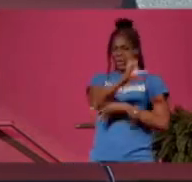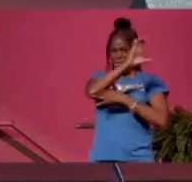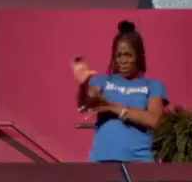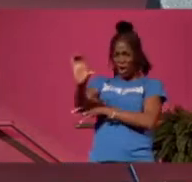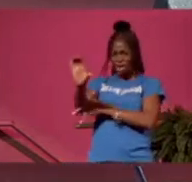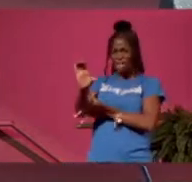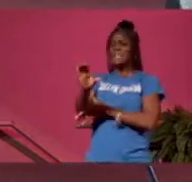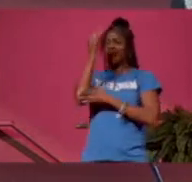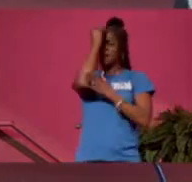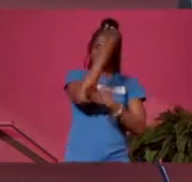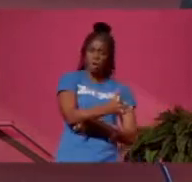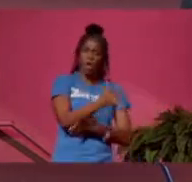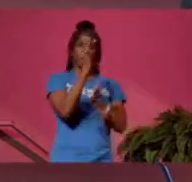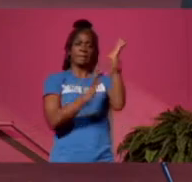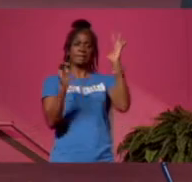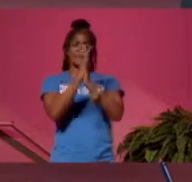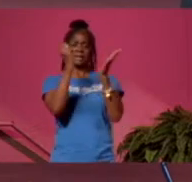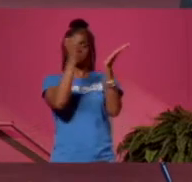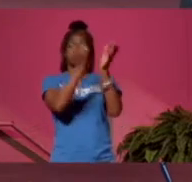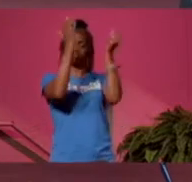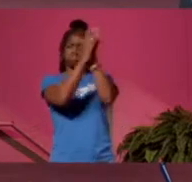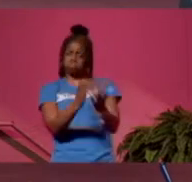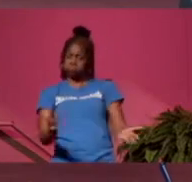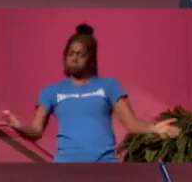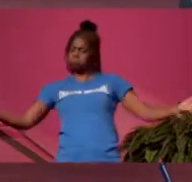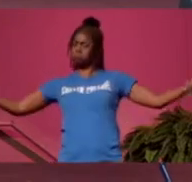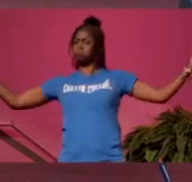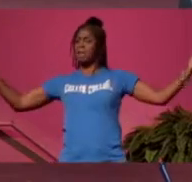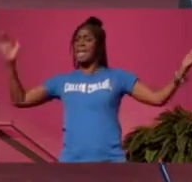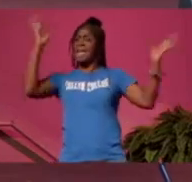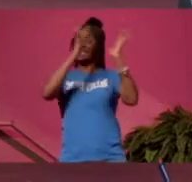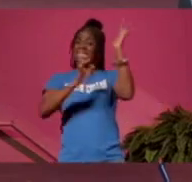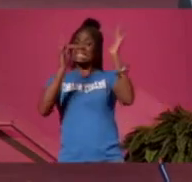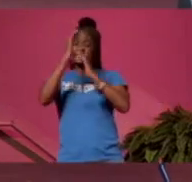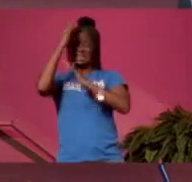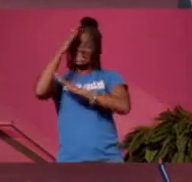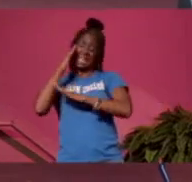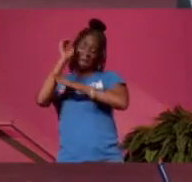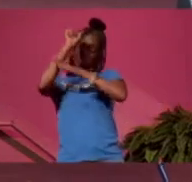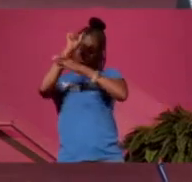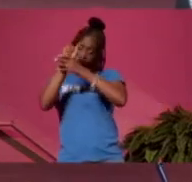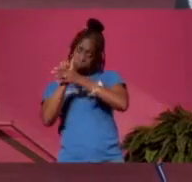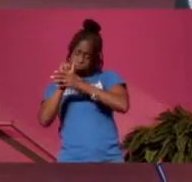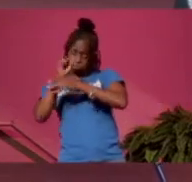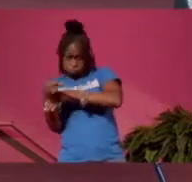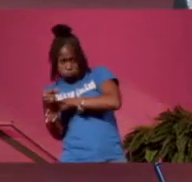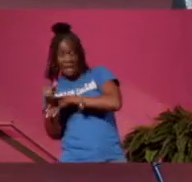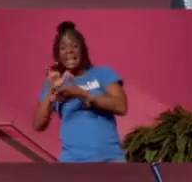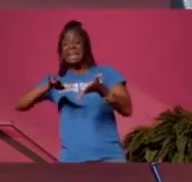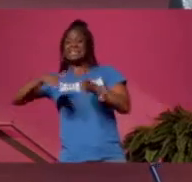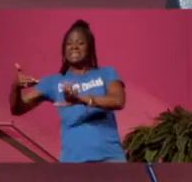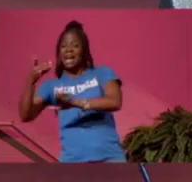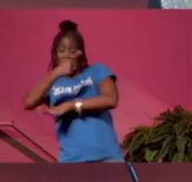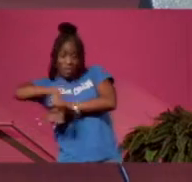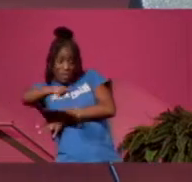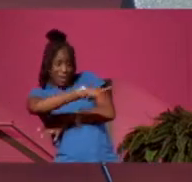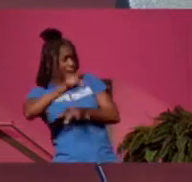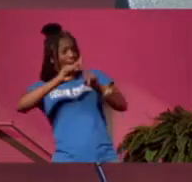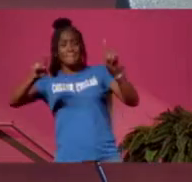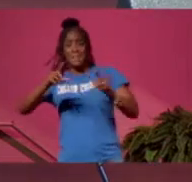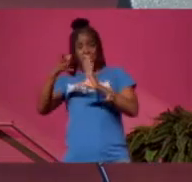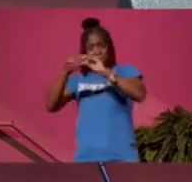high, stretched him wide, he hung his head, and for them they died. But that's not